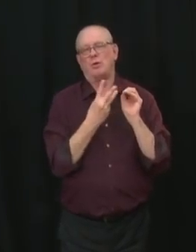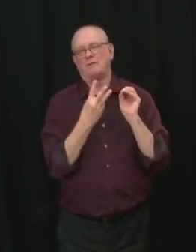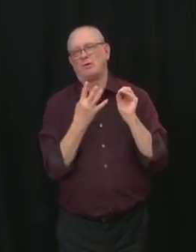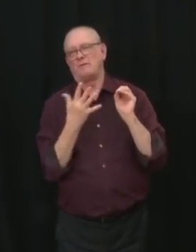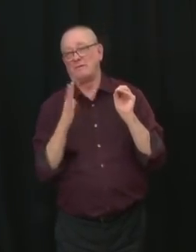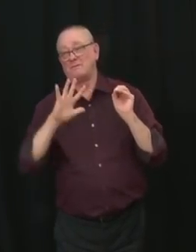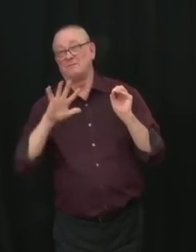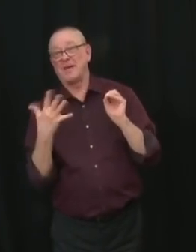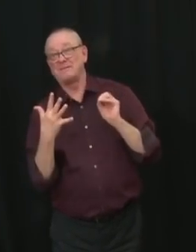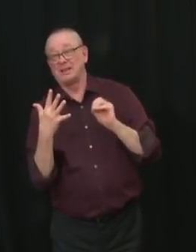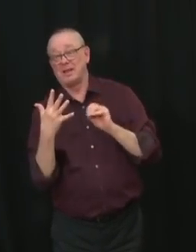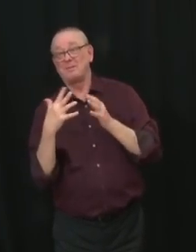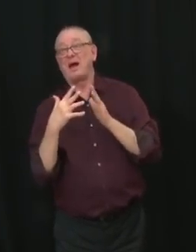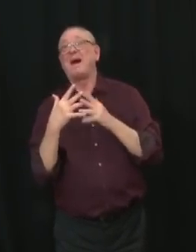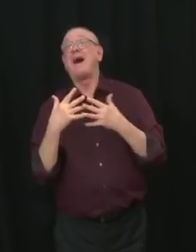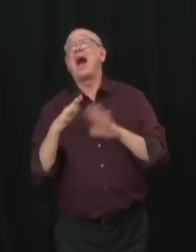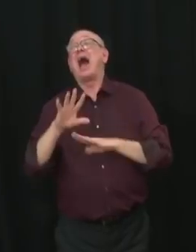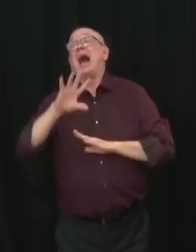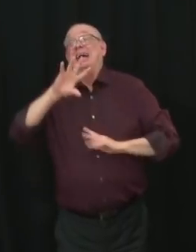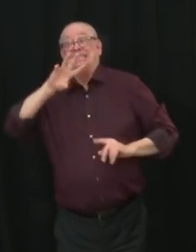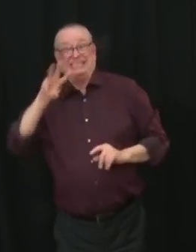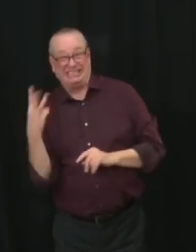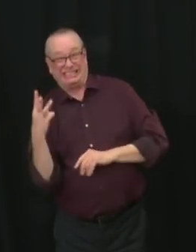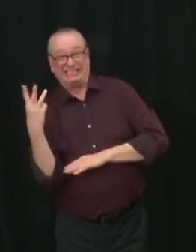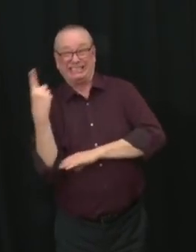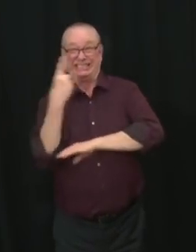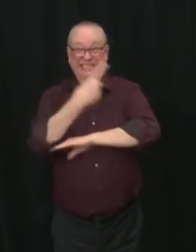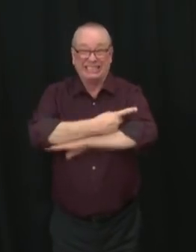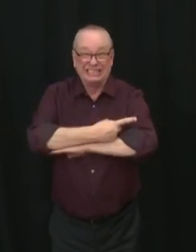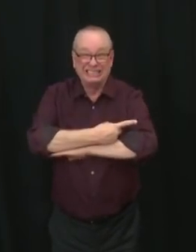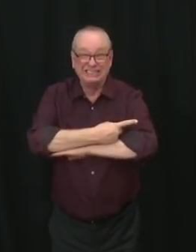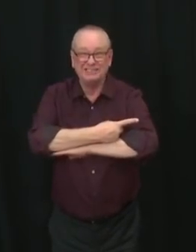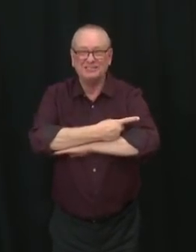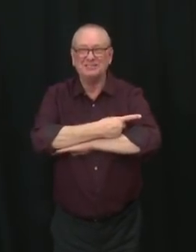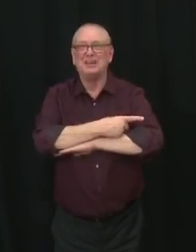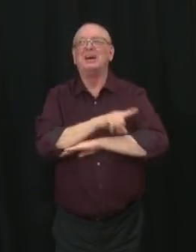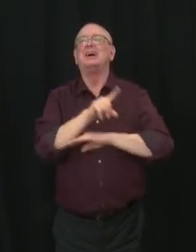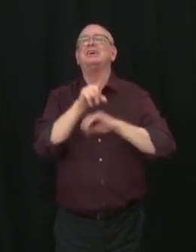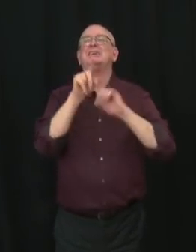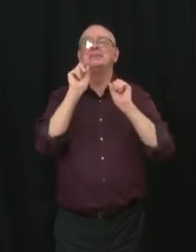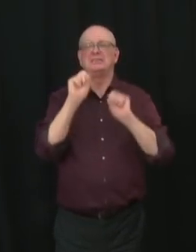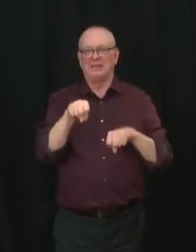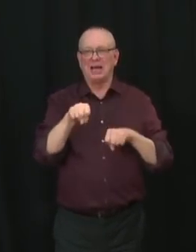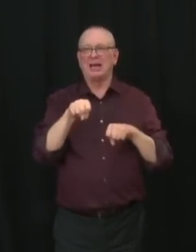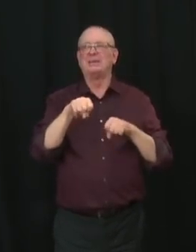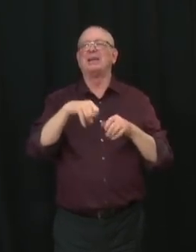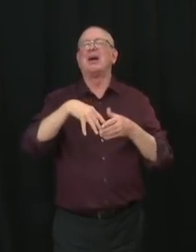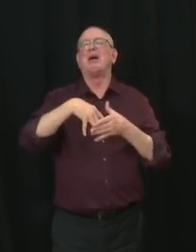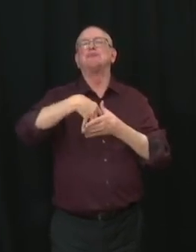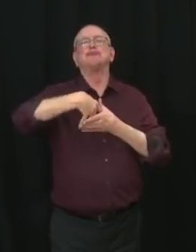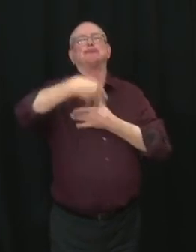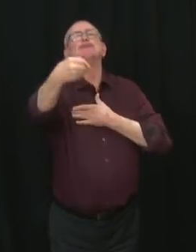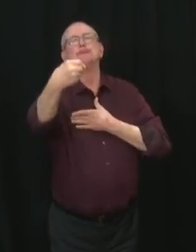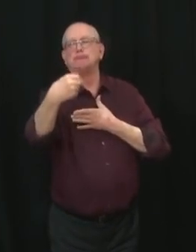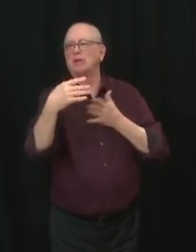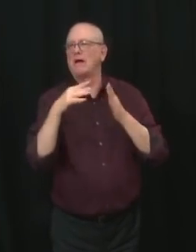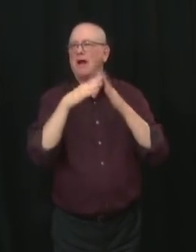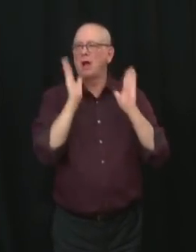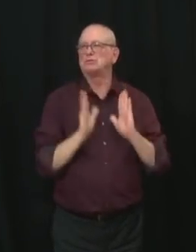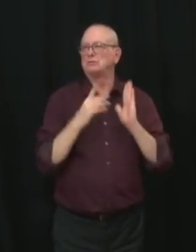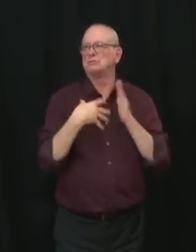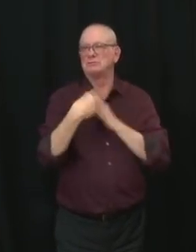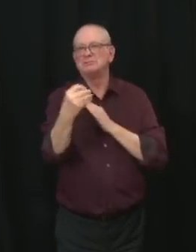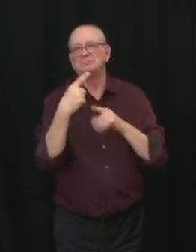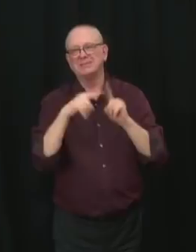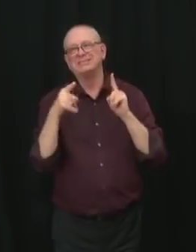have resolved, you're able to leave your home but must complete the rest of the 10 days of isolation by wearing, at minimum,